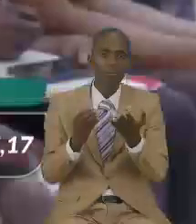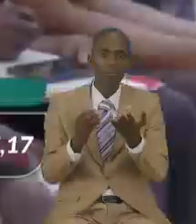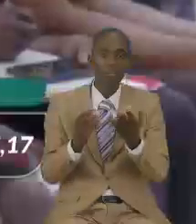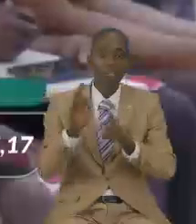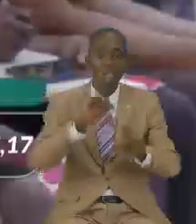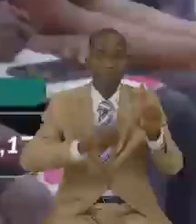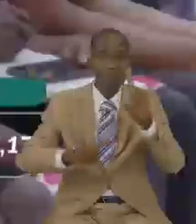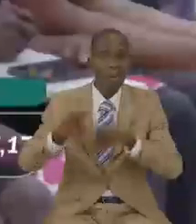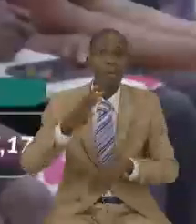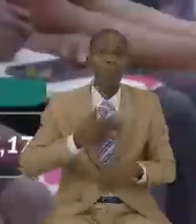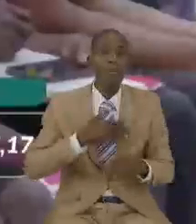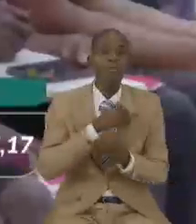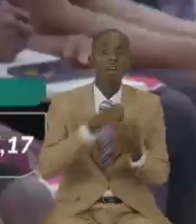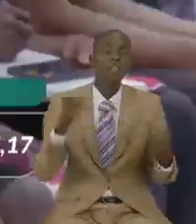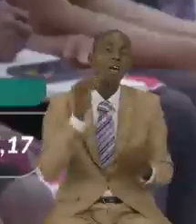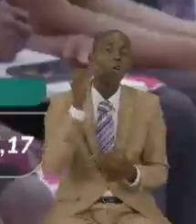Say it now.